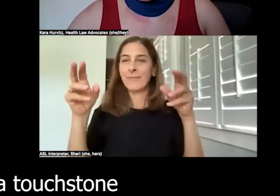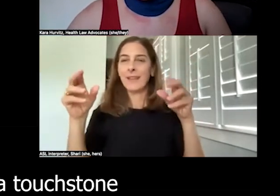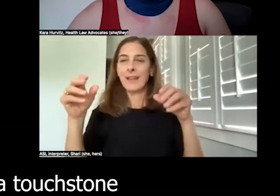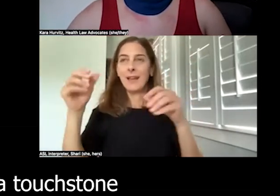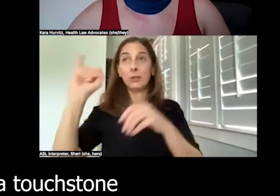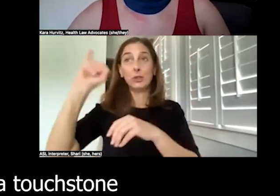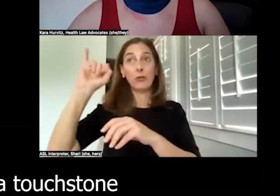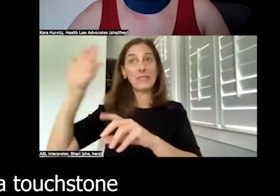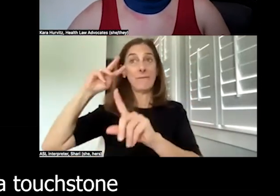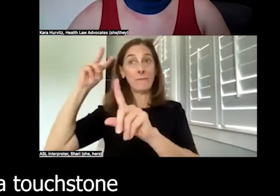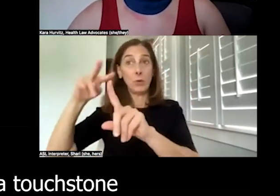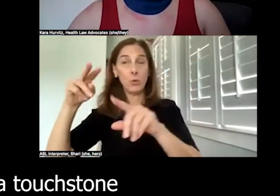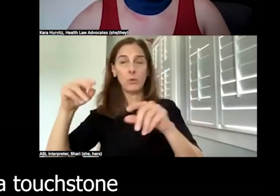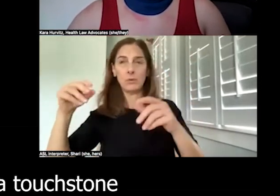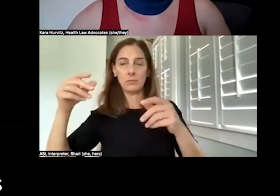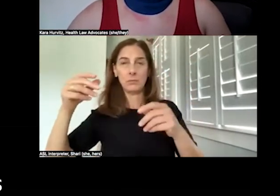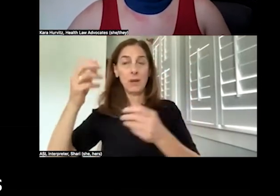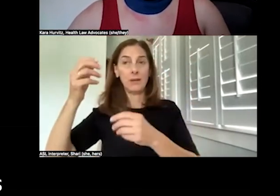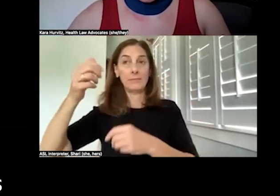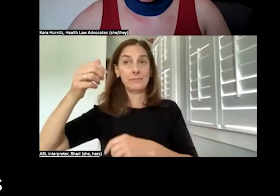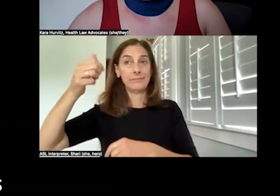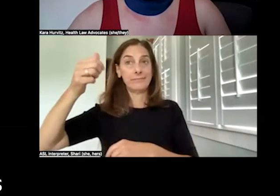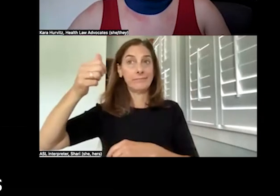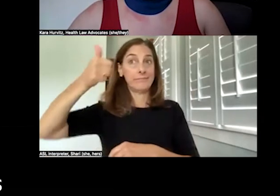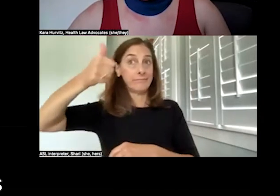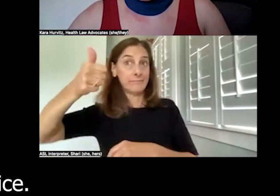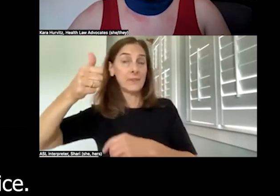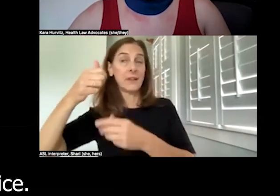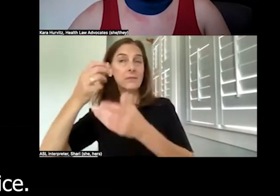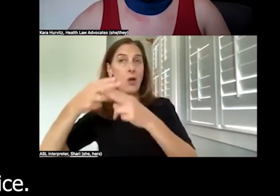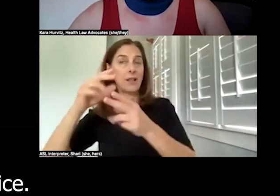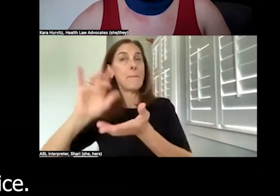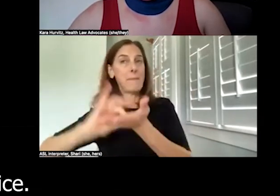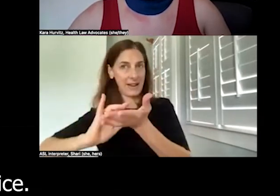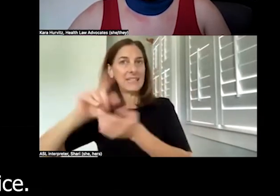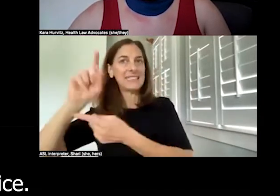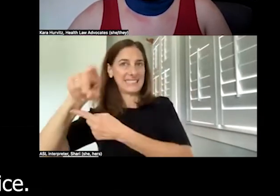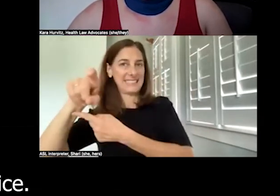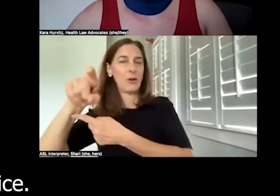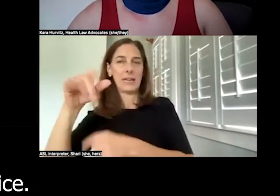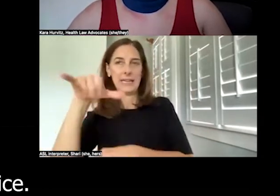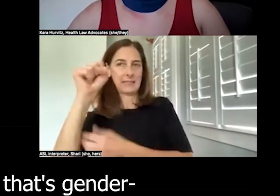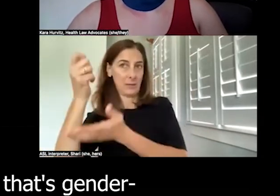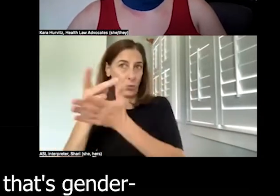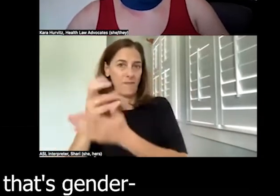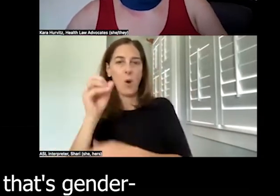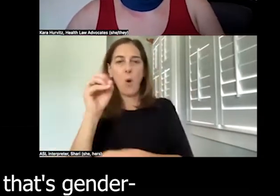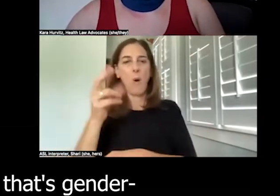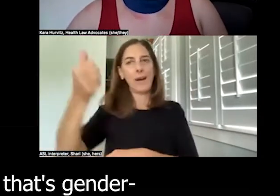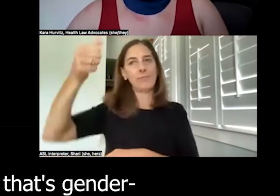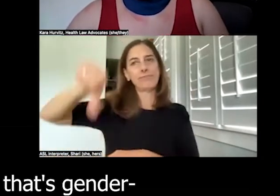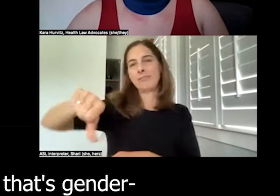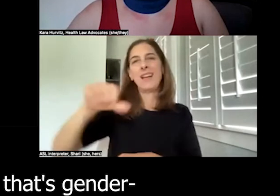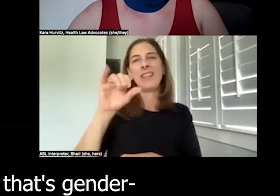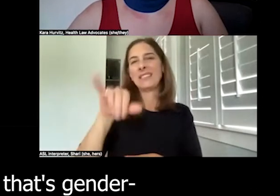cosmetic, because it is a touchstone for a lot of appeals that we see in my office. Medical necessity